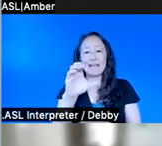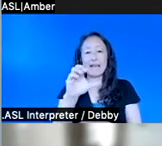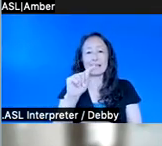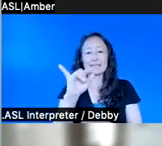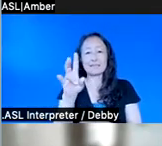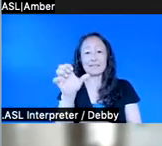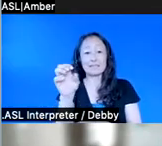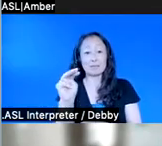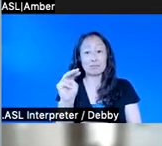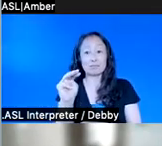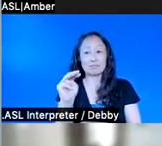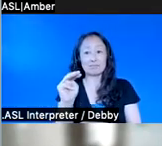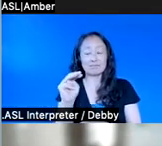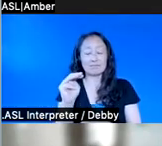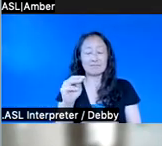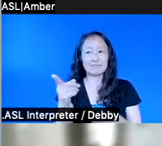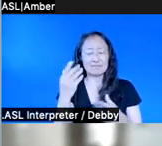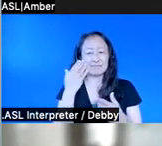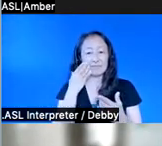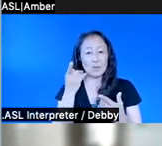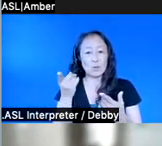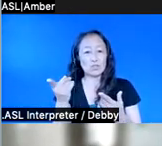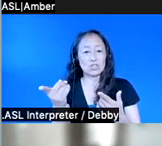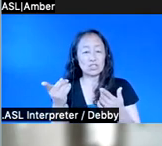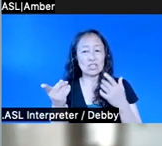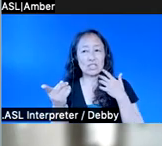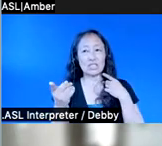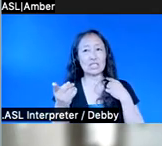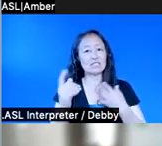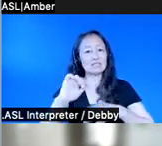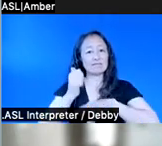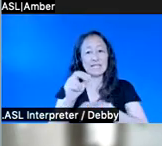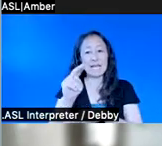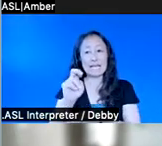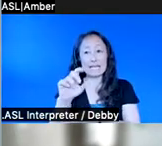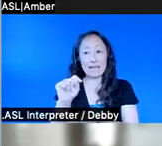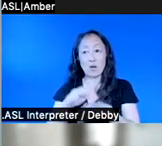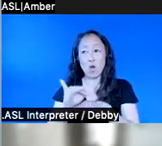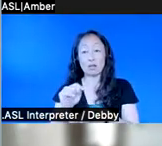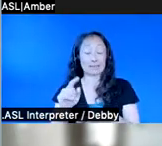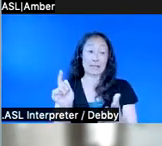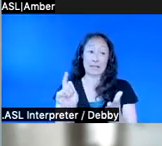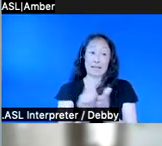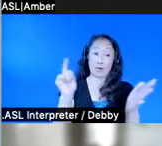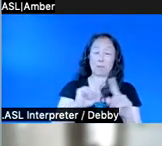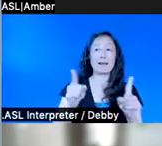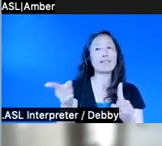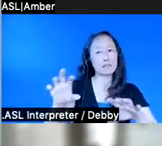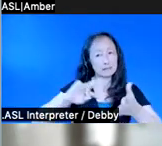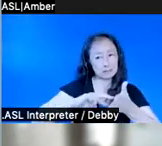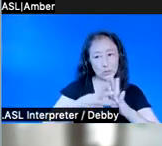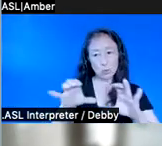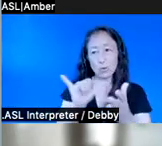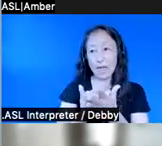go and set net on a lake that is illegal for us to set net on, and they're doing it intentionally to challenge